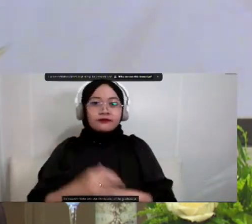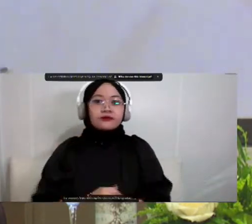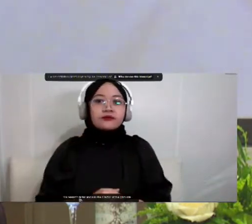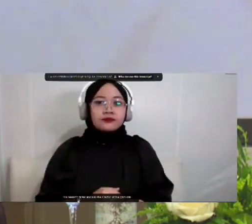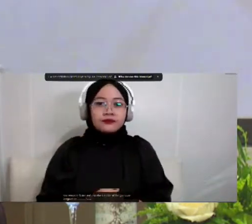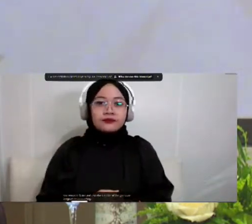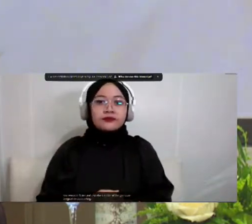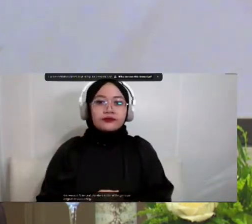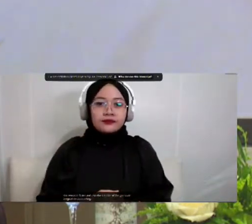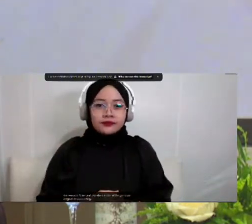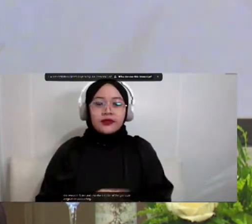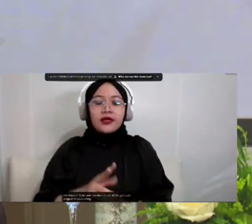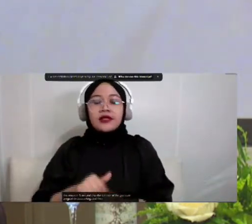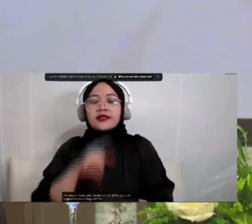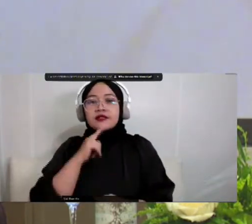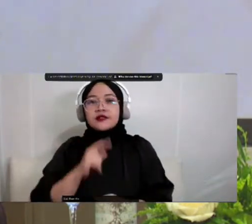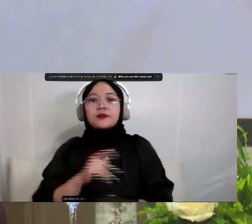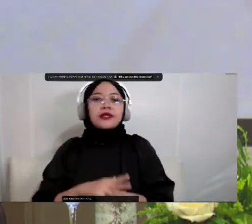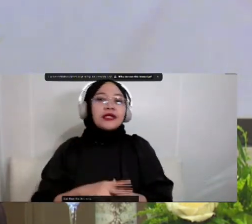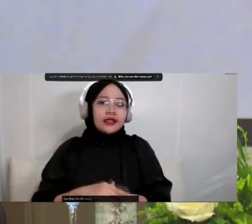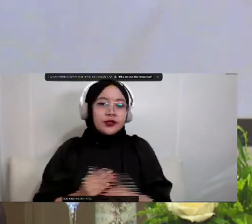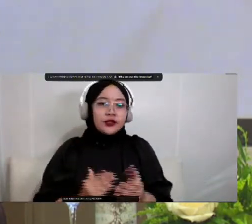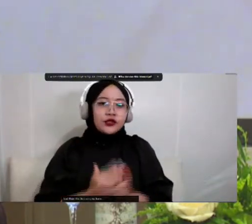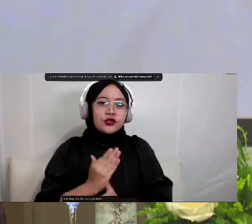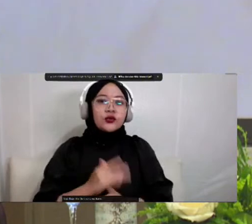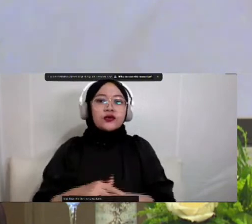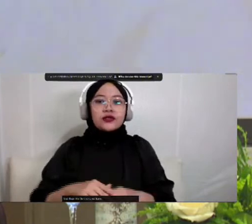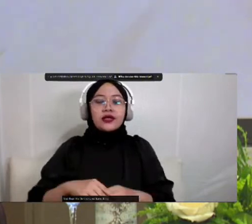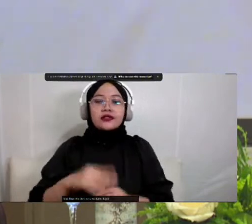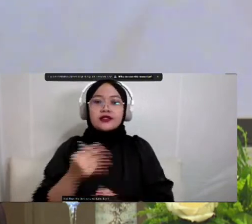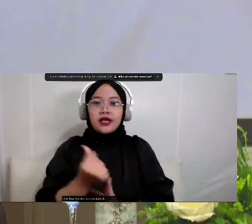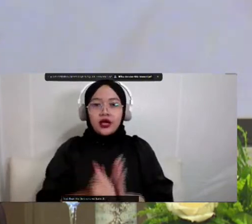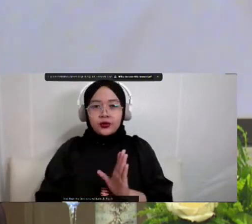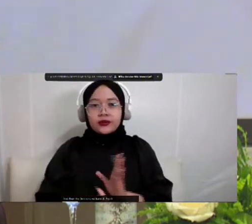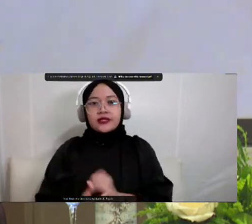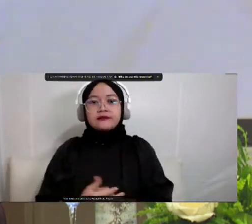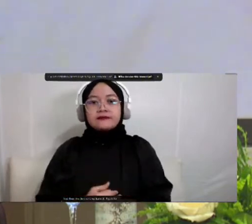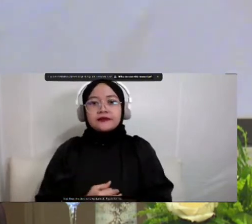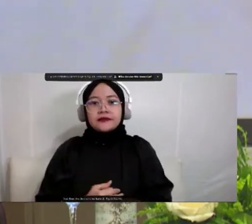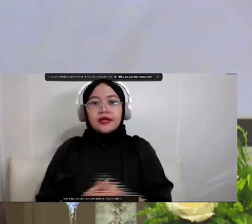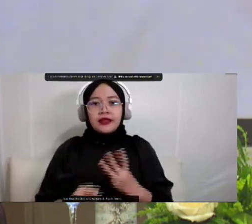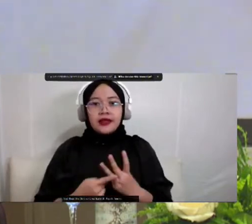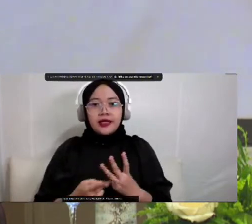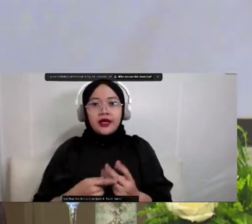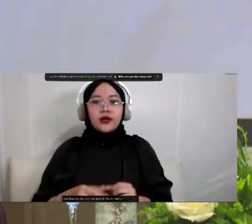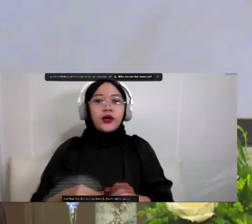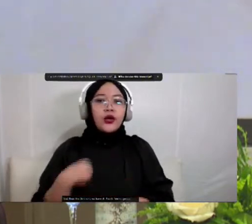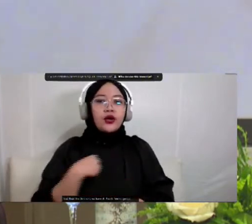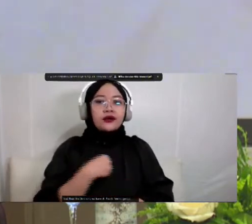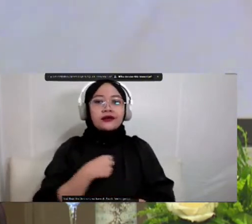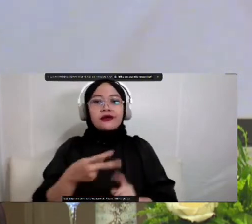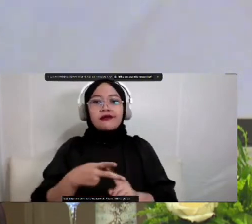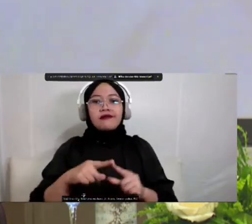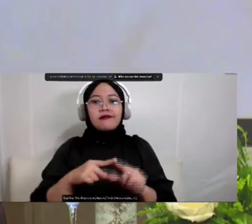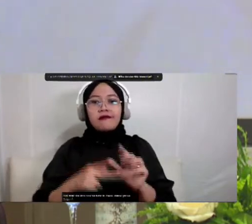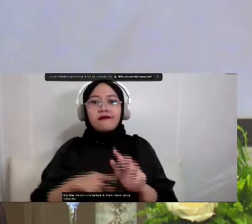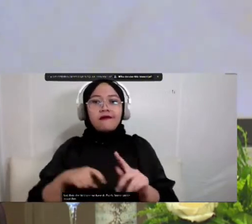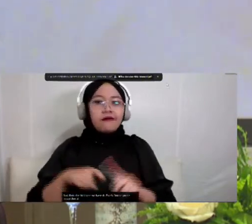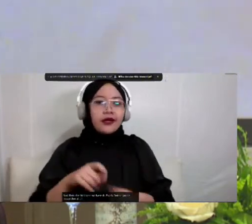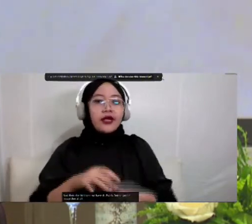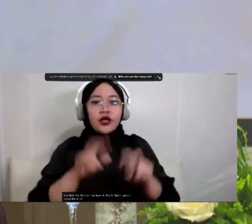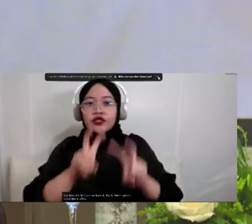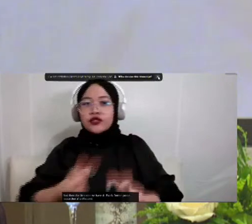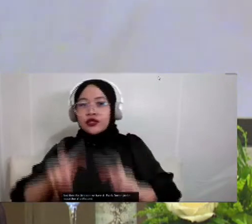accounting. And then the third one we have Dr. Frank Vollmer, who is a researcher at OPHI